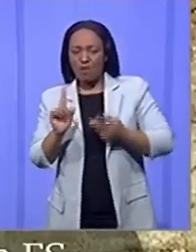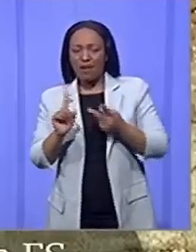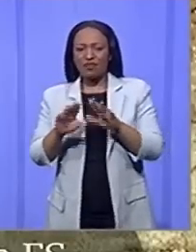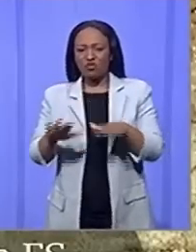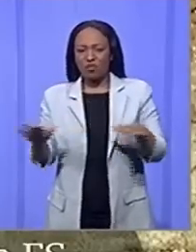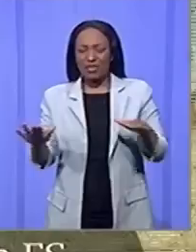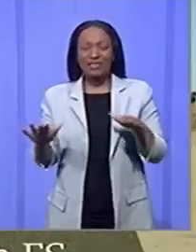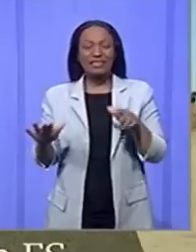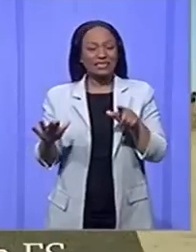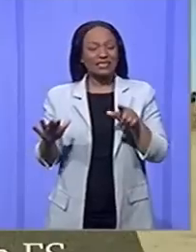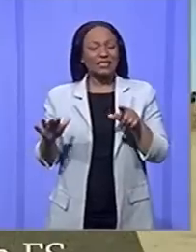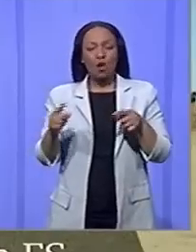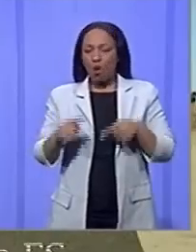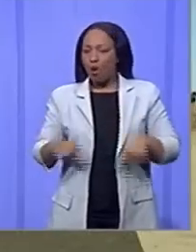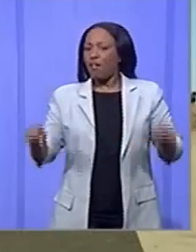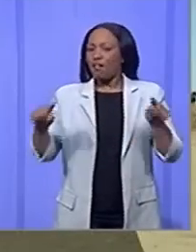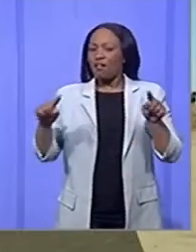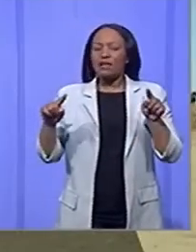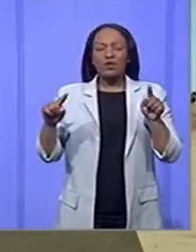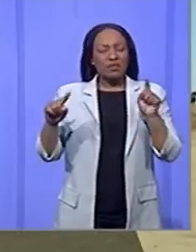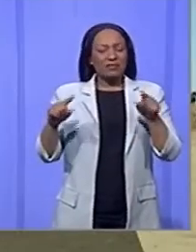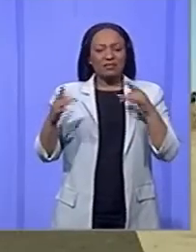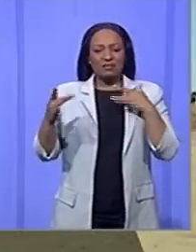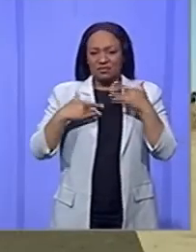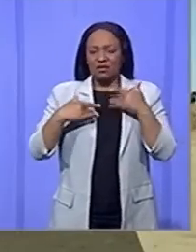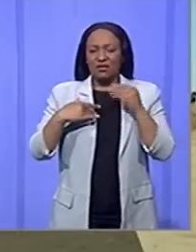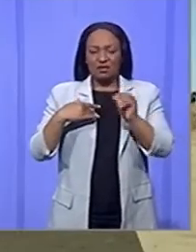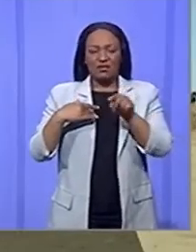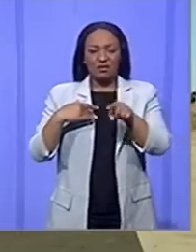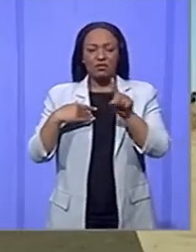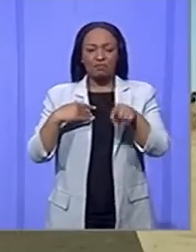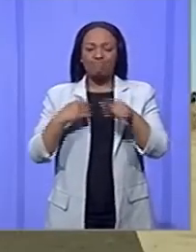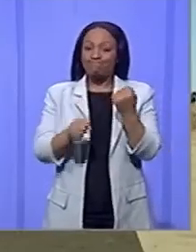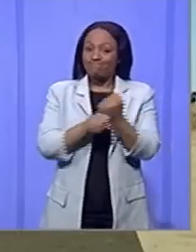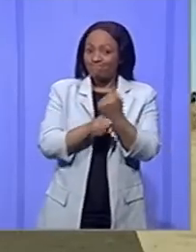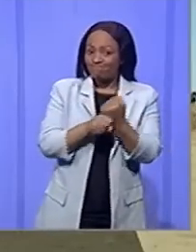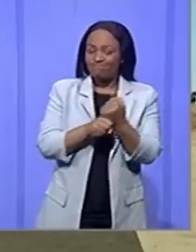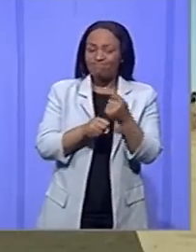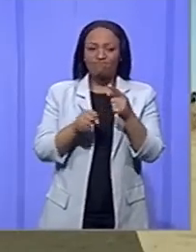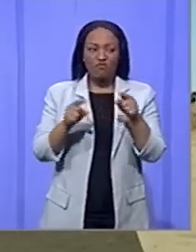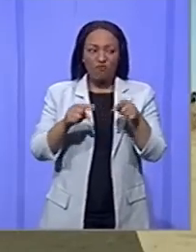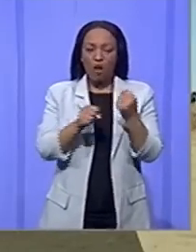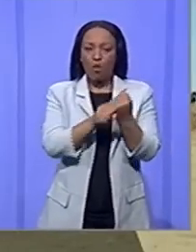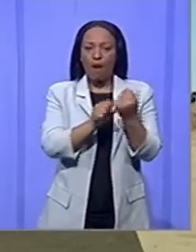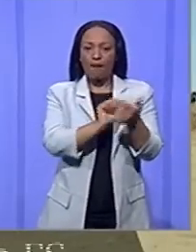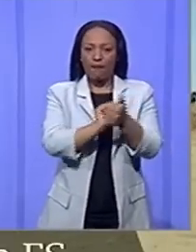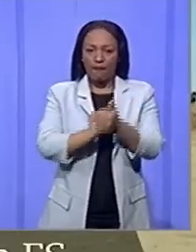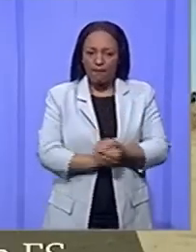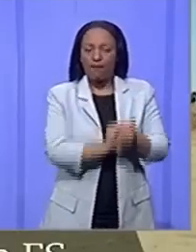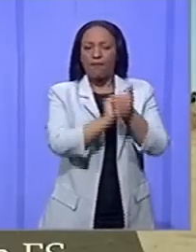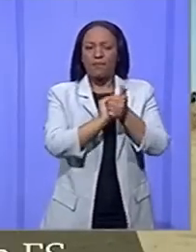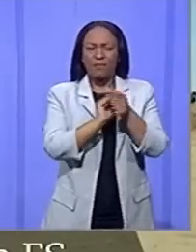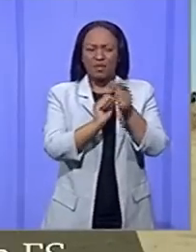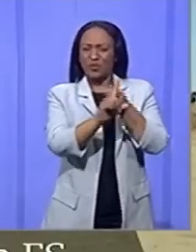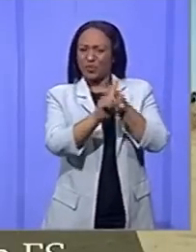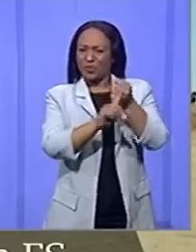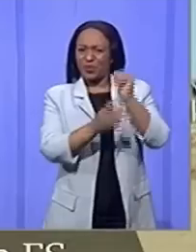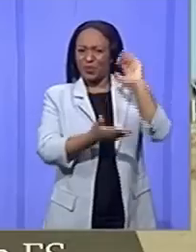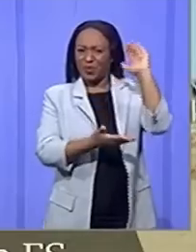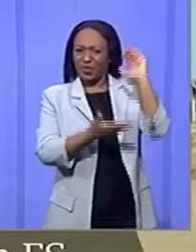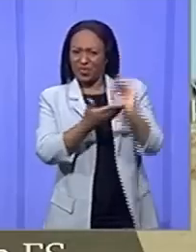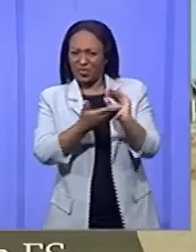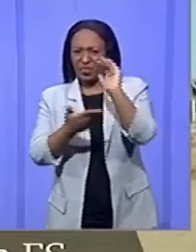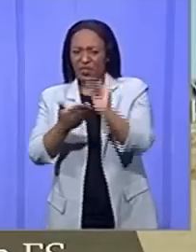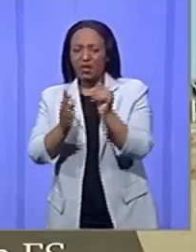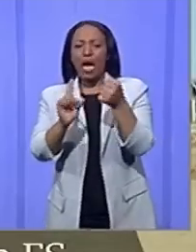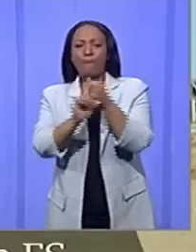e re hlobaetse kaofela ba rona re le setjhaba. Re tlameha ho sebetsa mmoho re etse bonnete ba hore re fokotsa tlhekefetso ya bomme le bana.